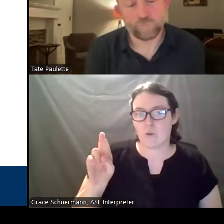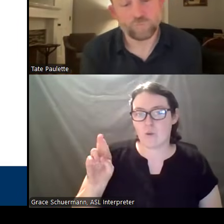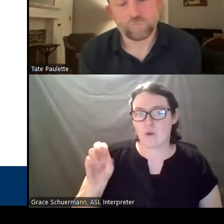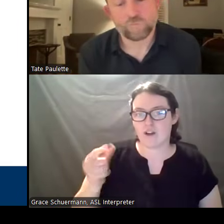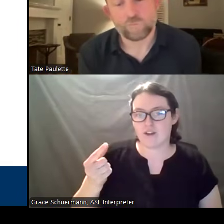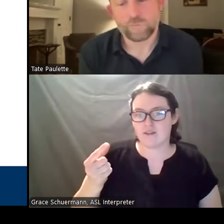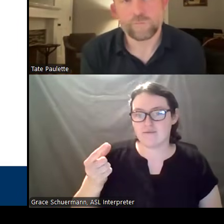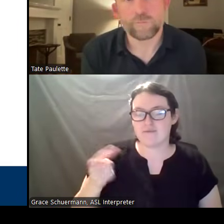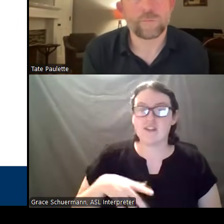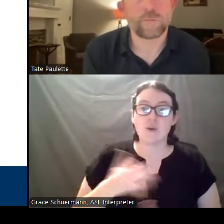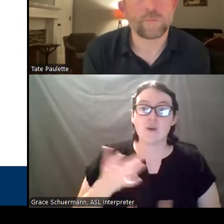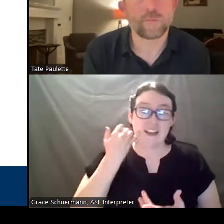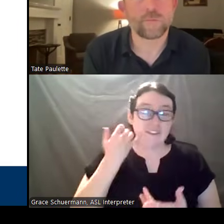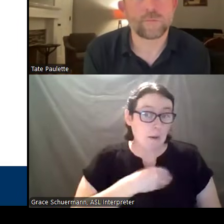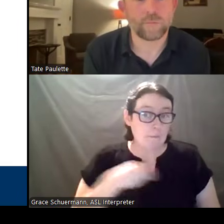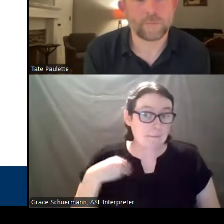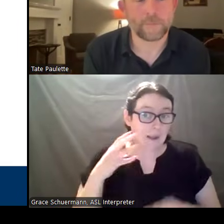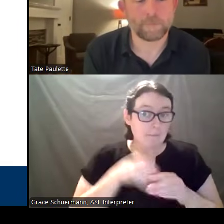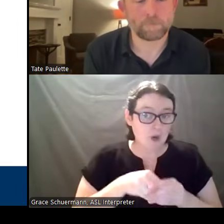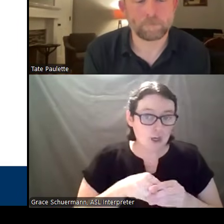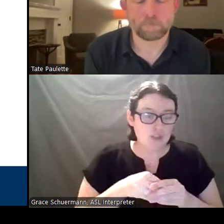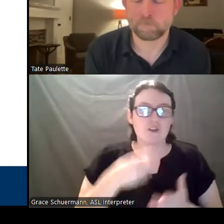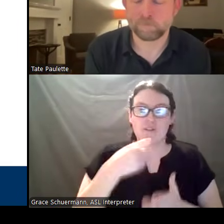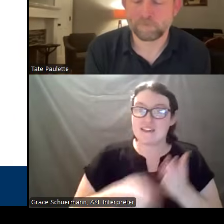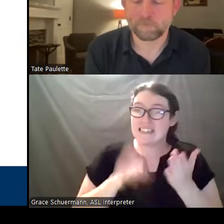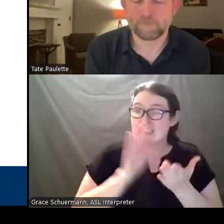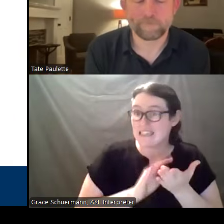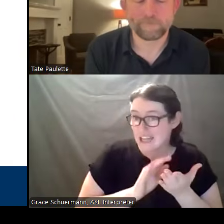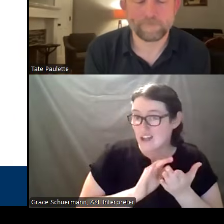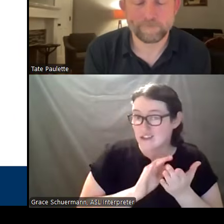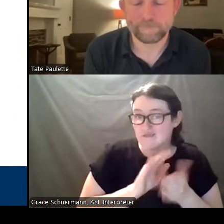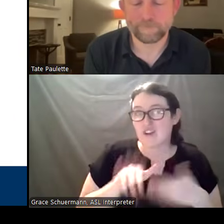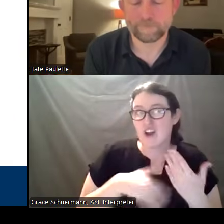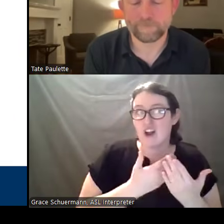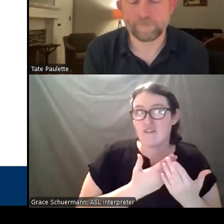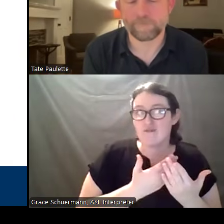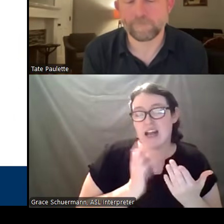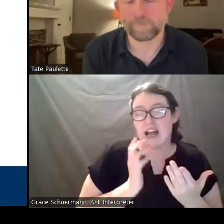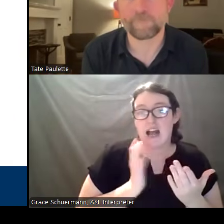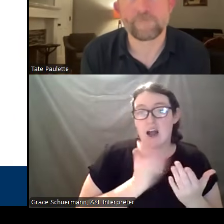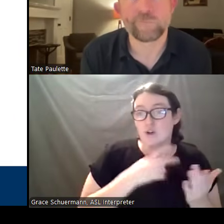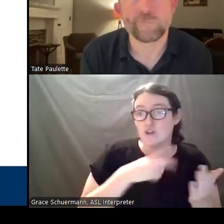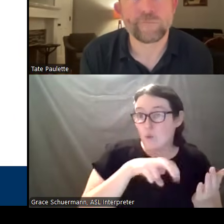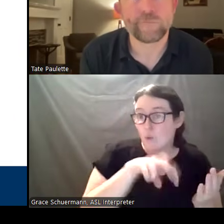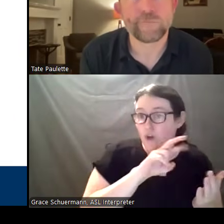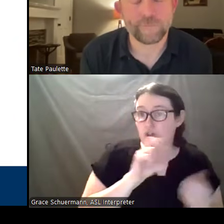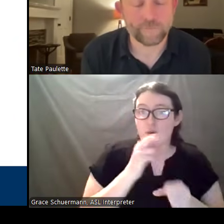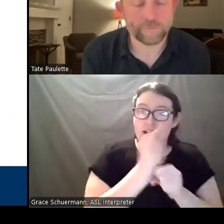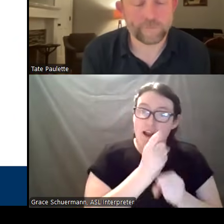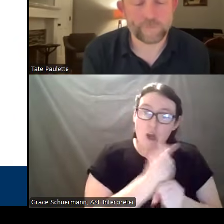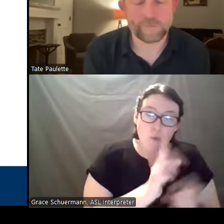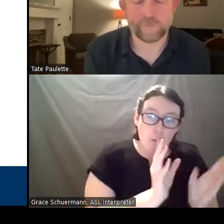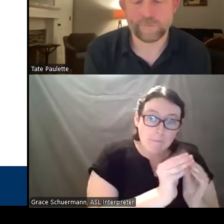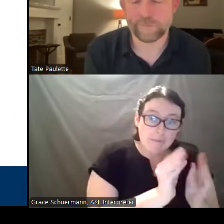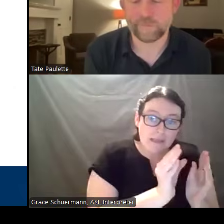a number of benefits, including discounts on AIA programs like tours or the annual meeting, but also